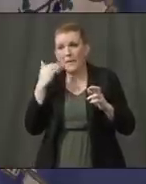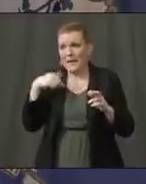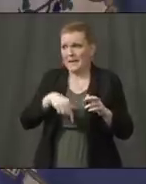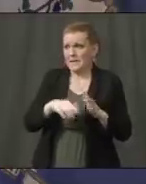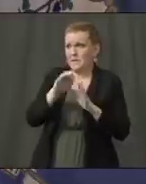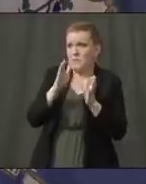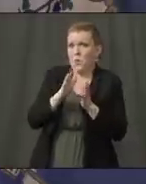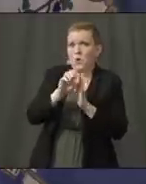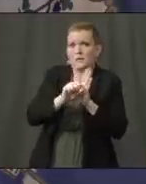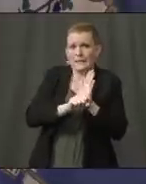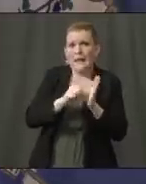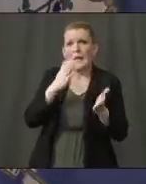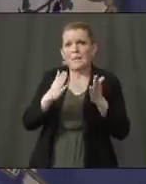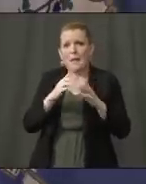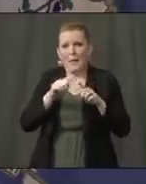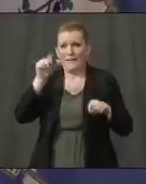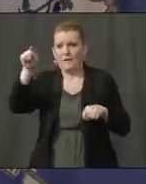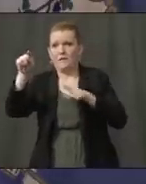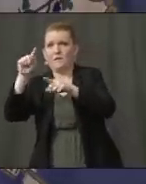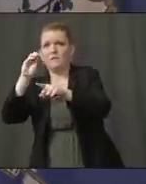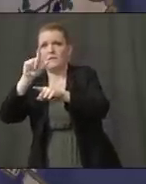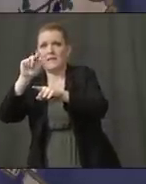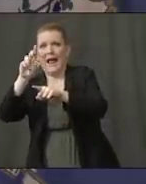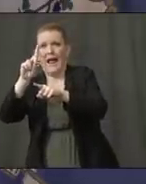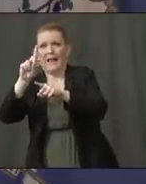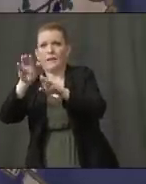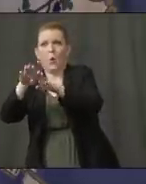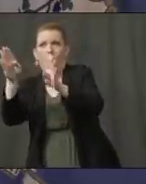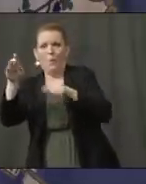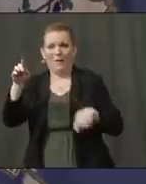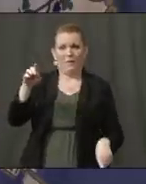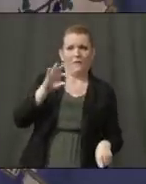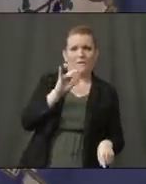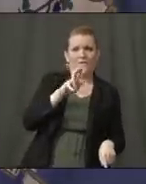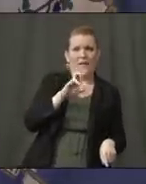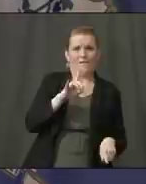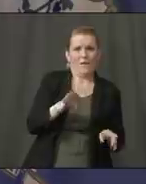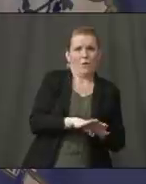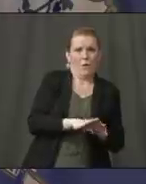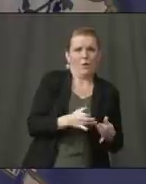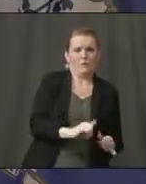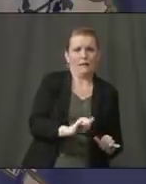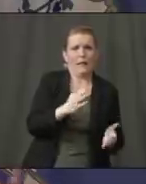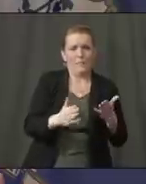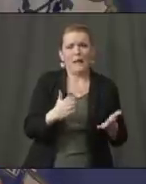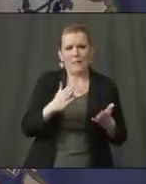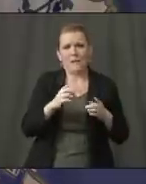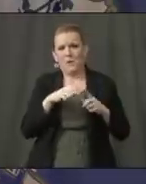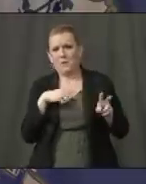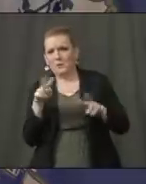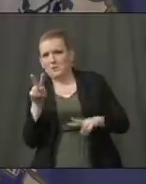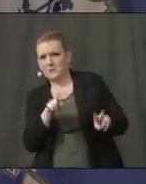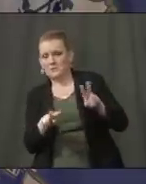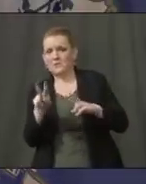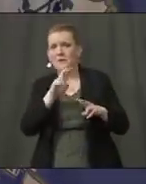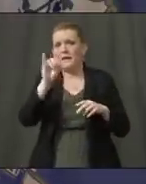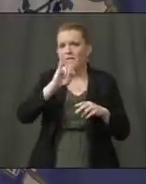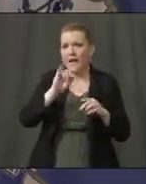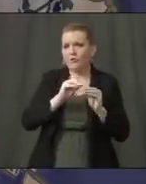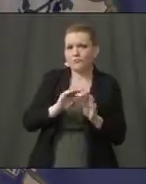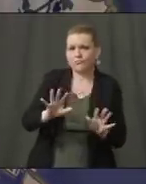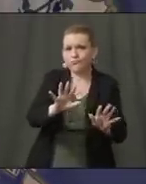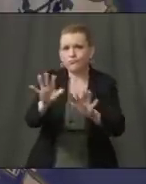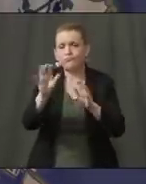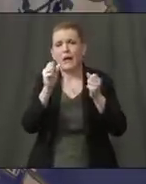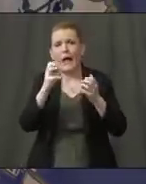while longer, look at the infection rates, and also look where the trends are going. And, if everything's opened up in one county, closed